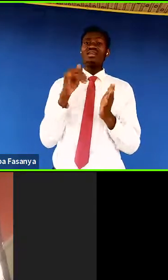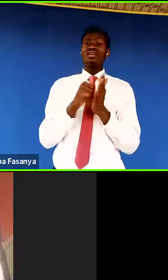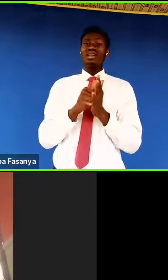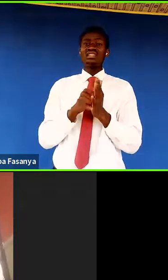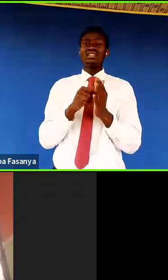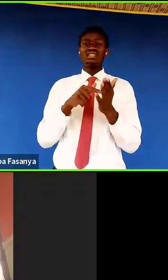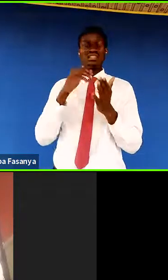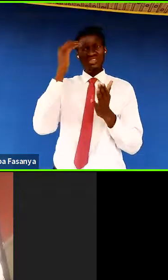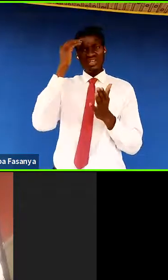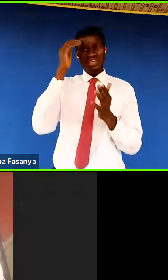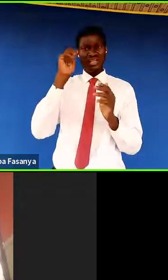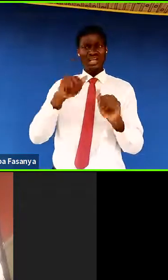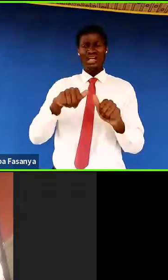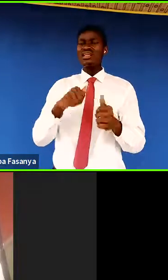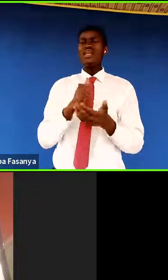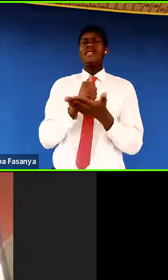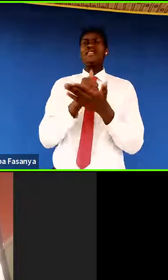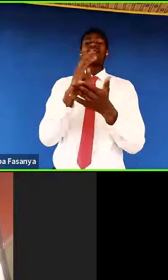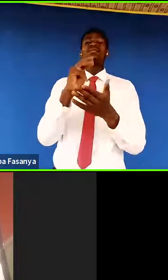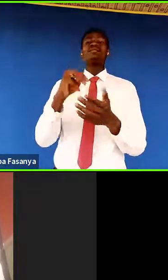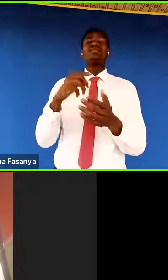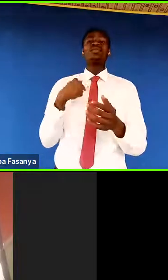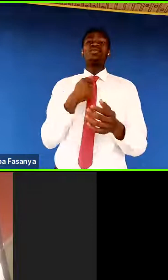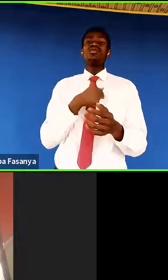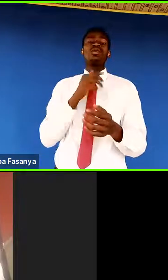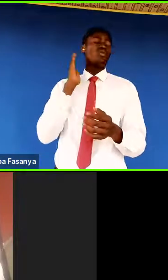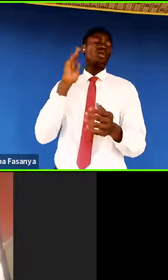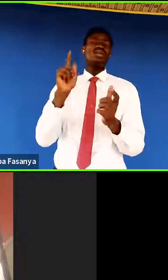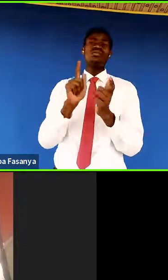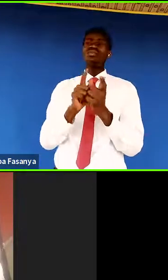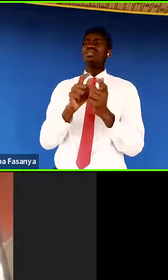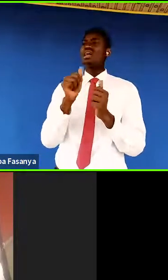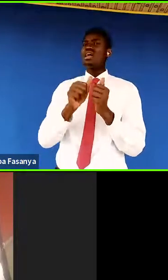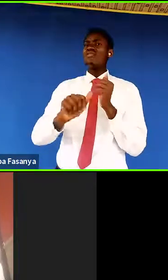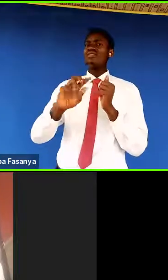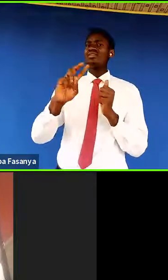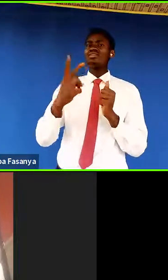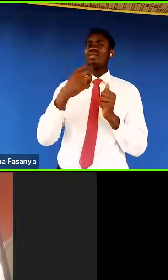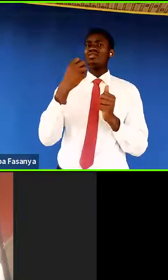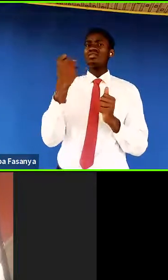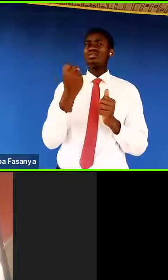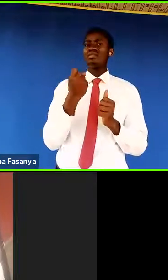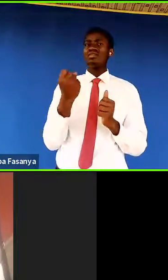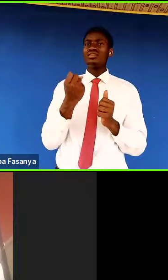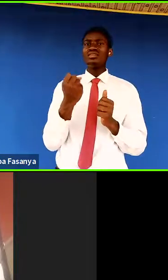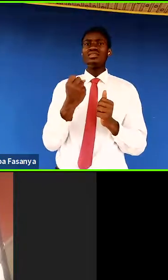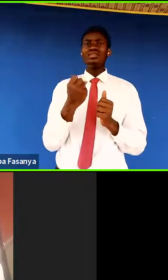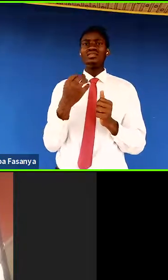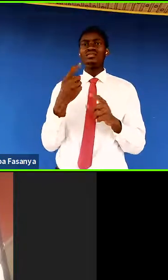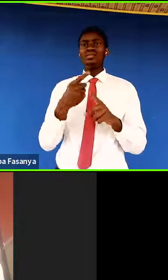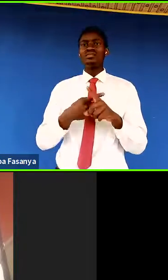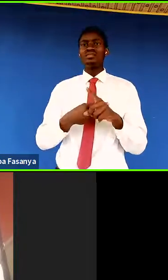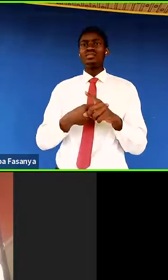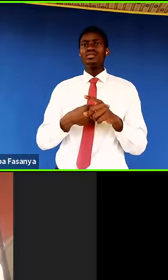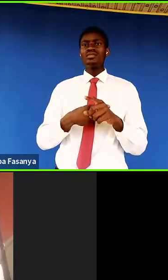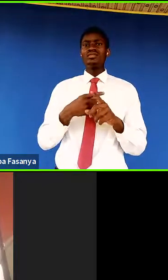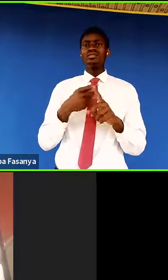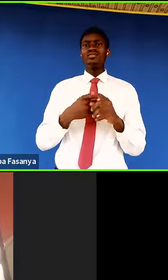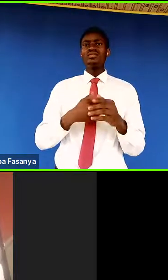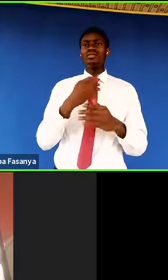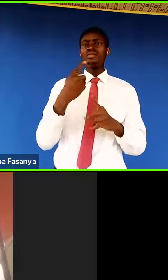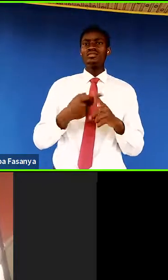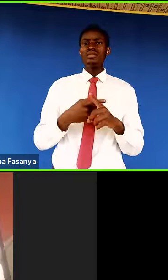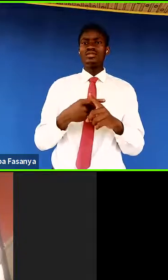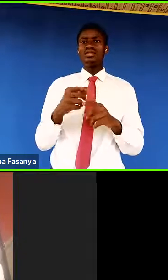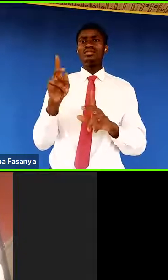second Saturday of the month, but from next month, we're going to be meeting in the evenings because people have reached out to us that for